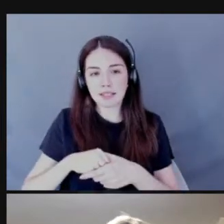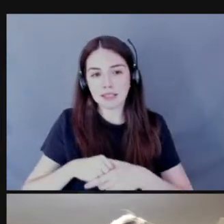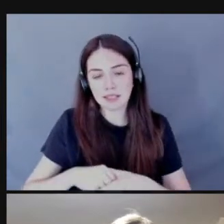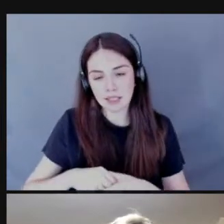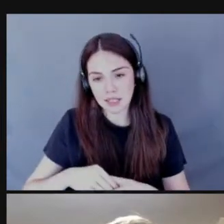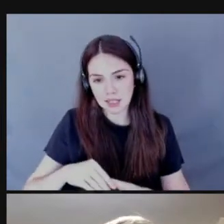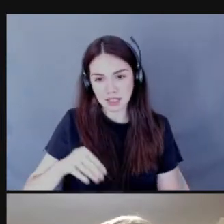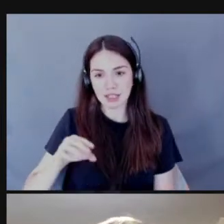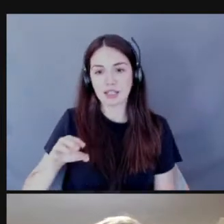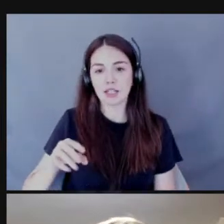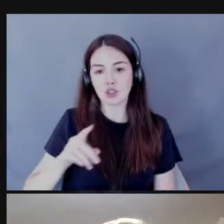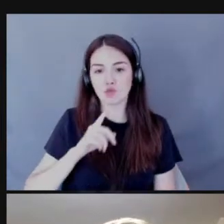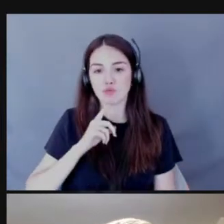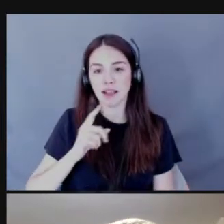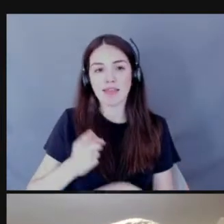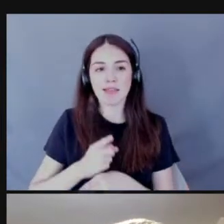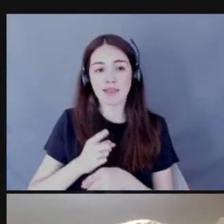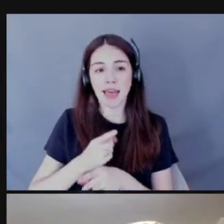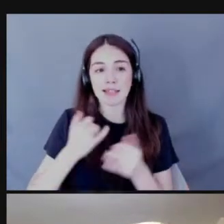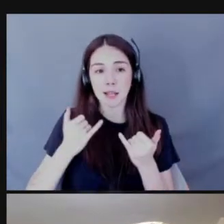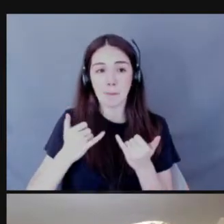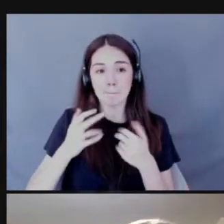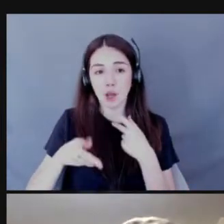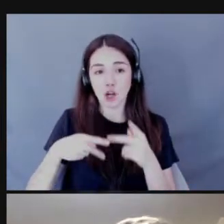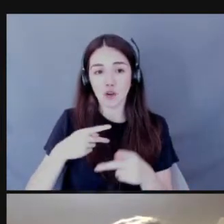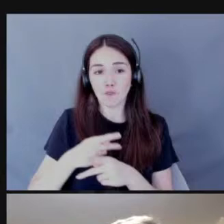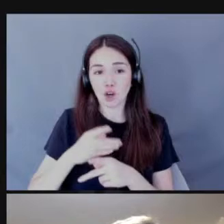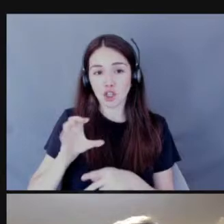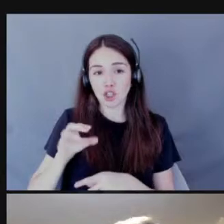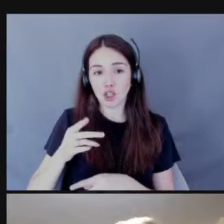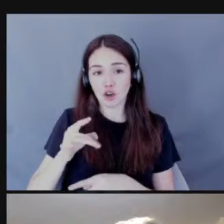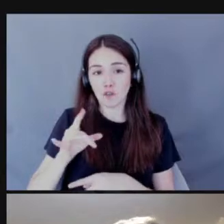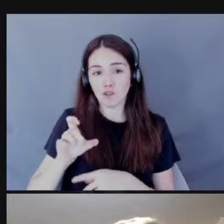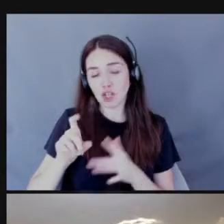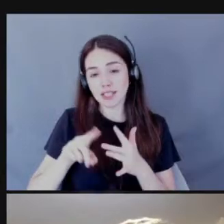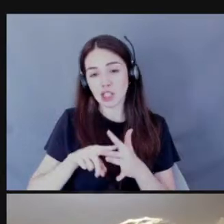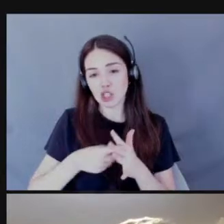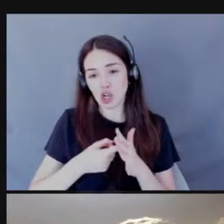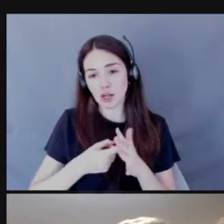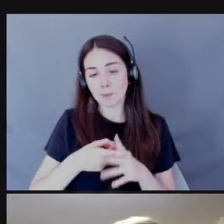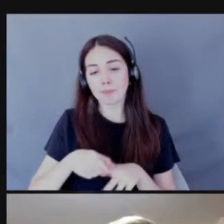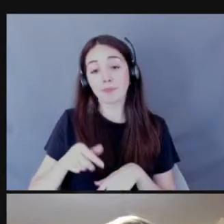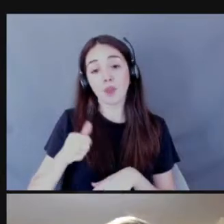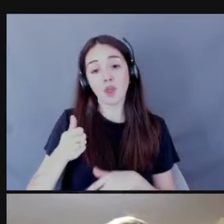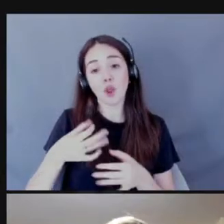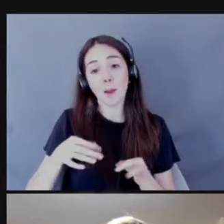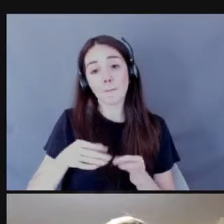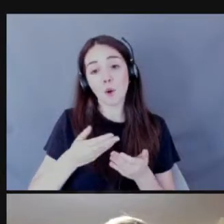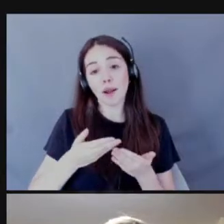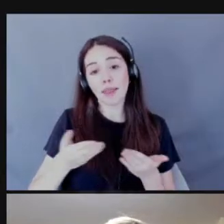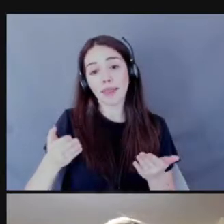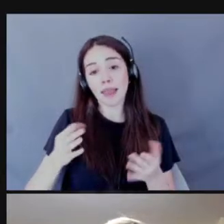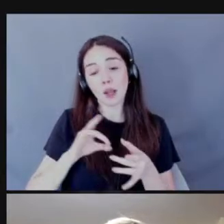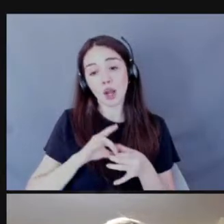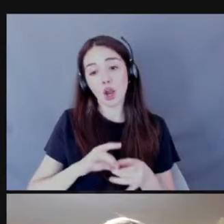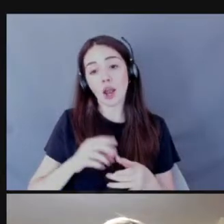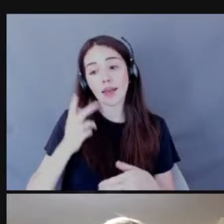classic modern version of Chessie was born. And one of the things that was important also about the Guthrie sighting was that